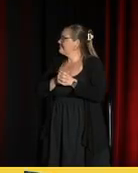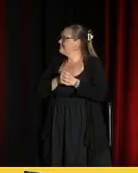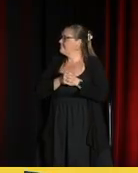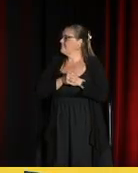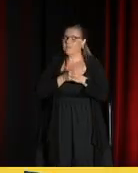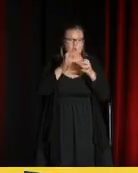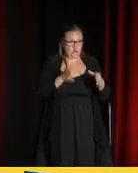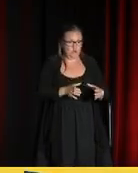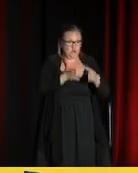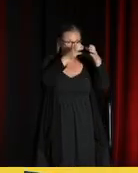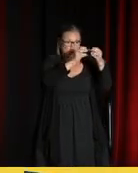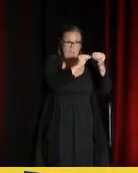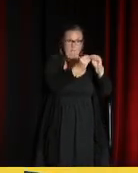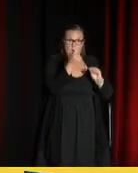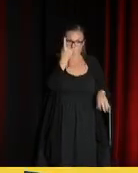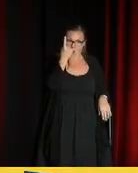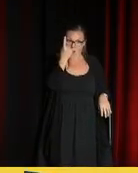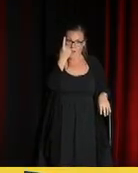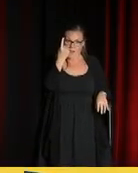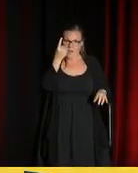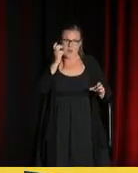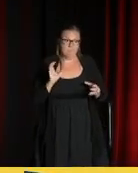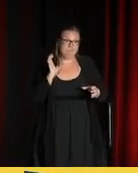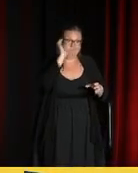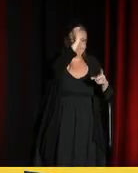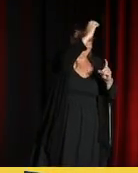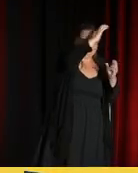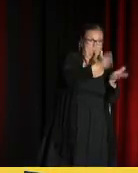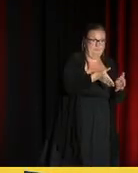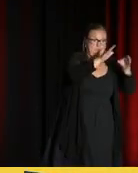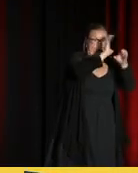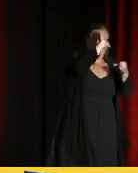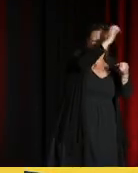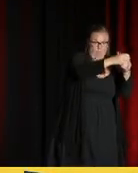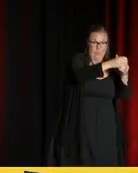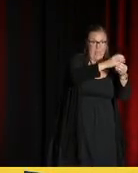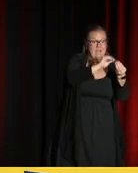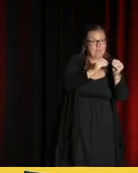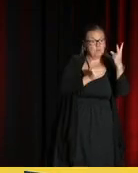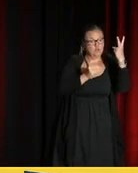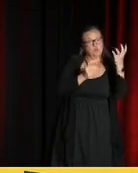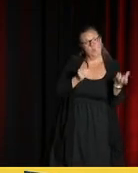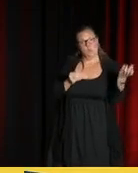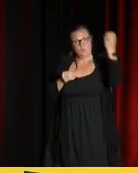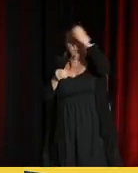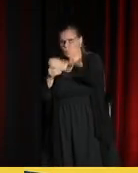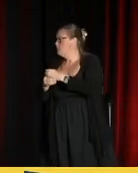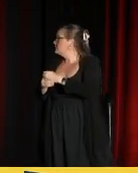Tube number 1 goes over the bottle. Tube number 2,